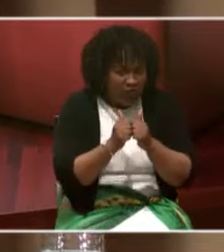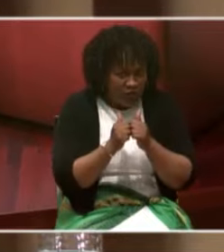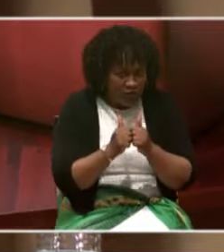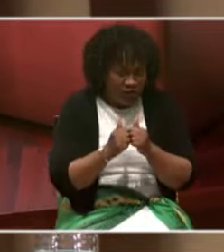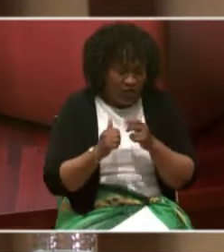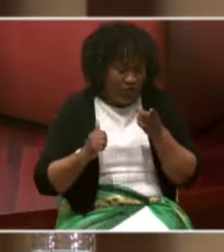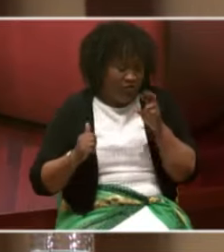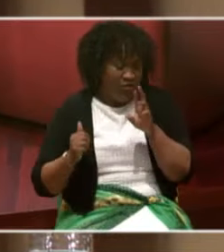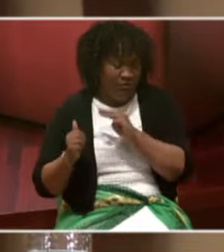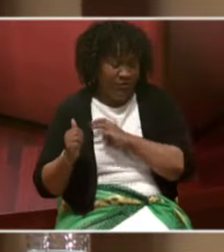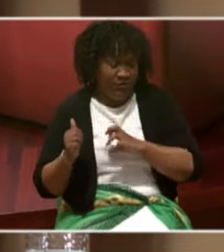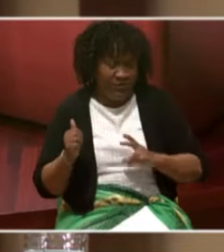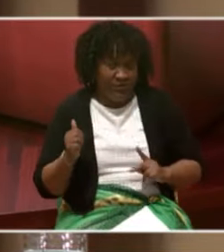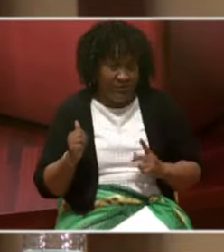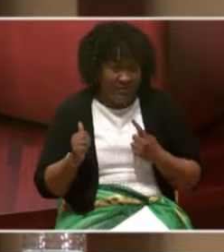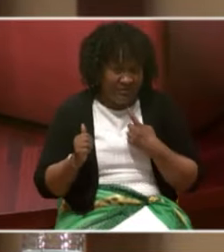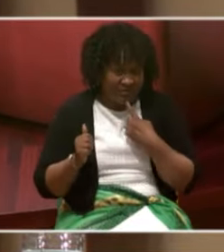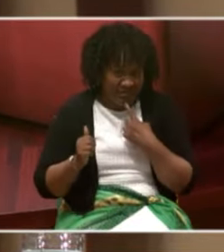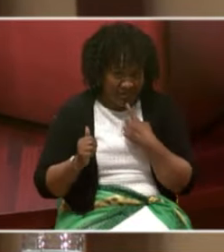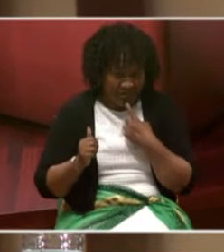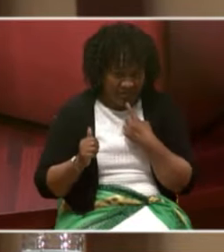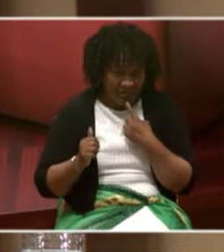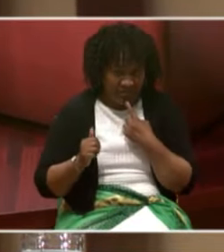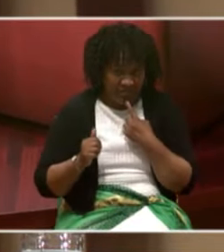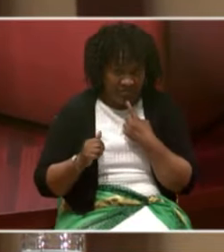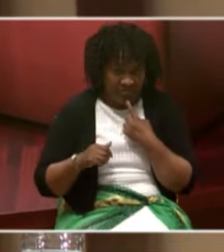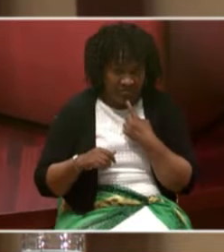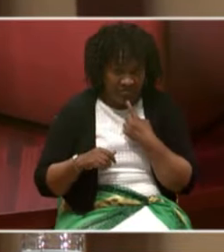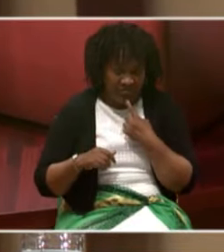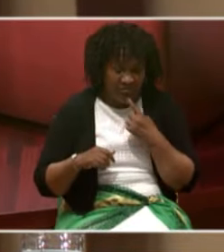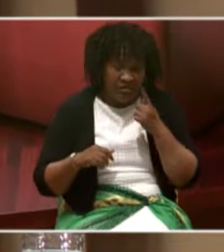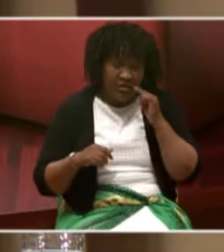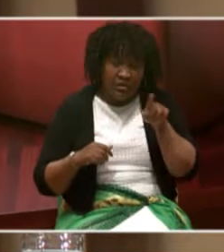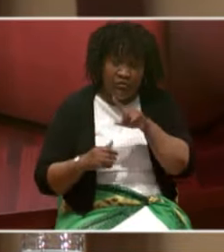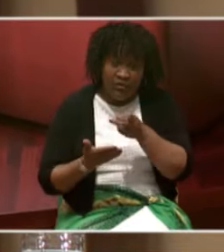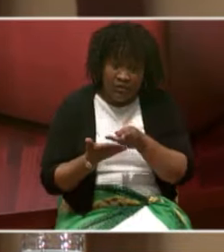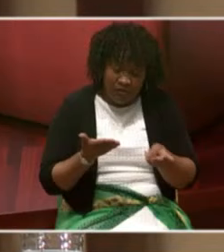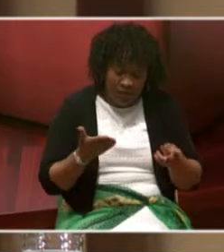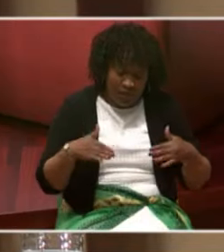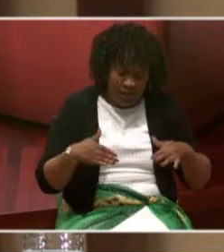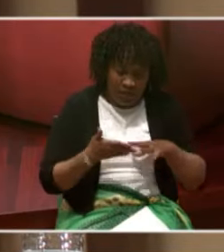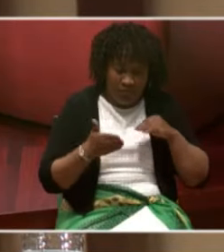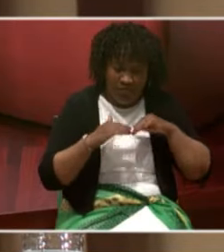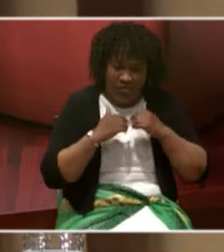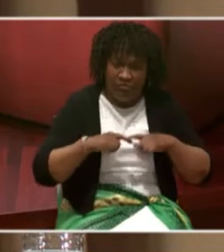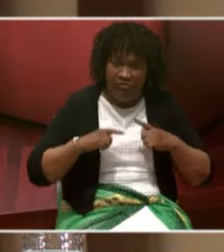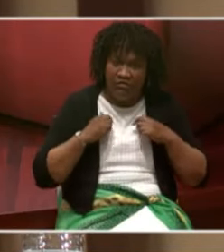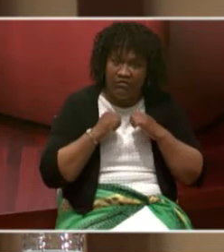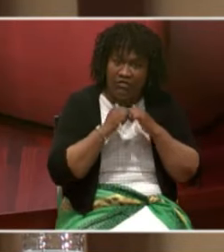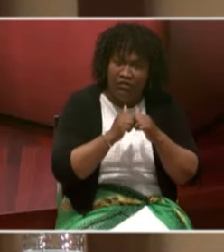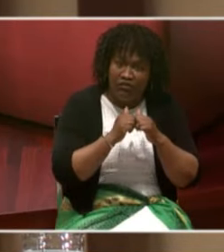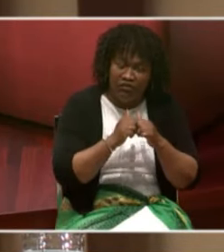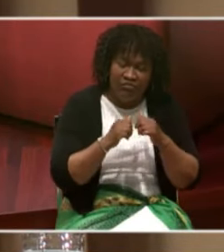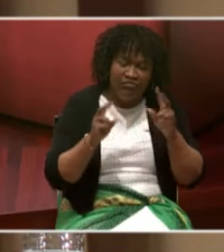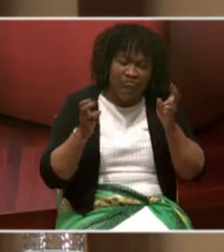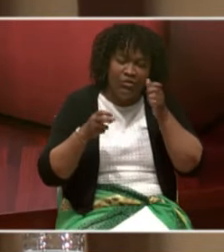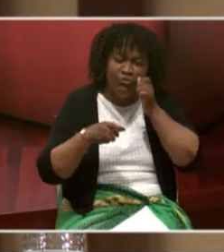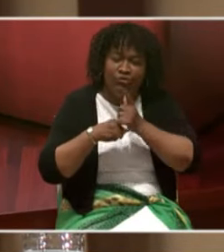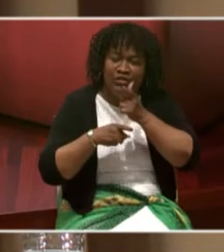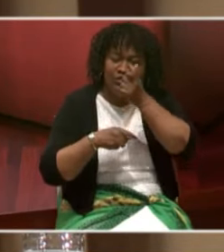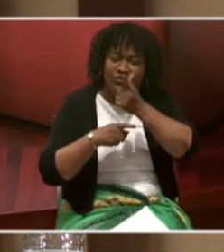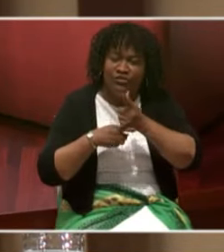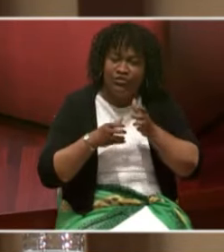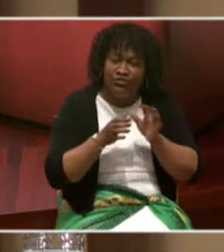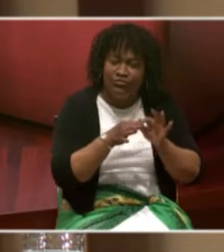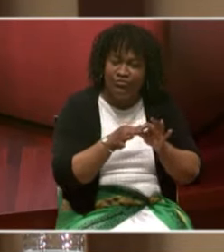disobedience, you come to that point where you say you're not afraid, and you will not let fear